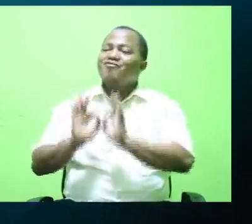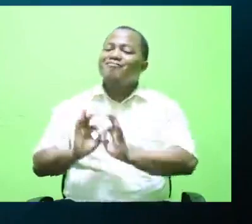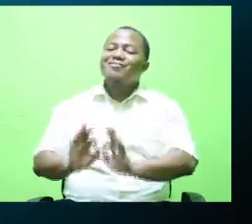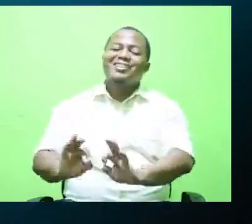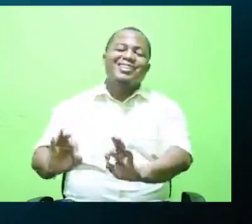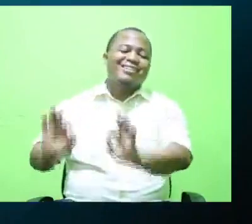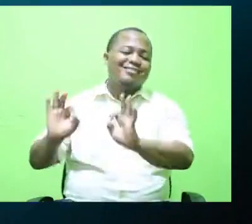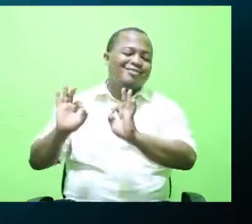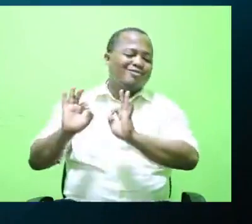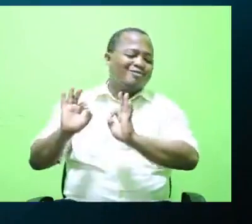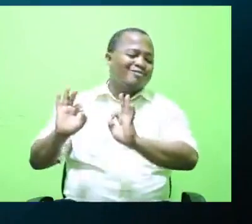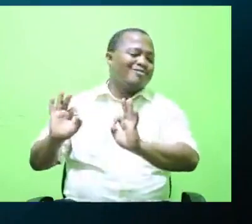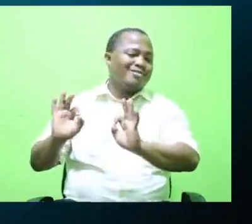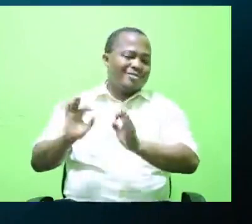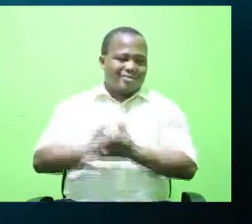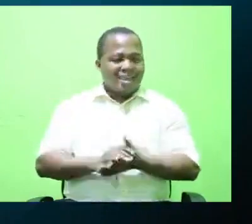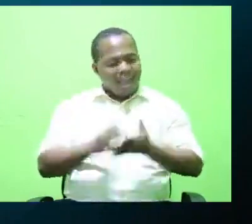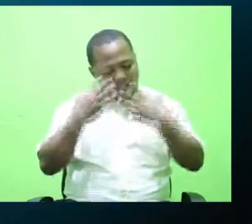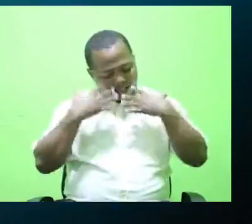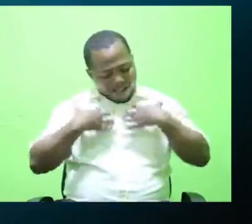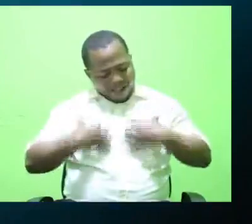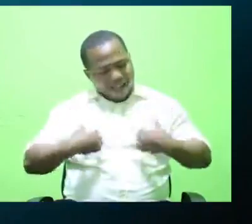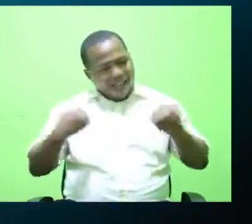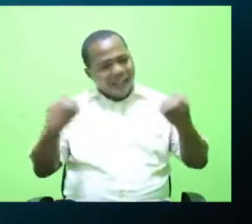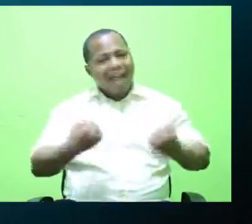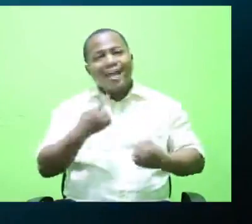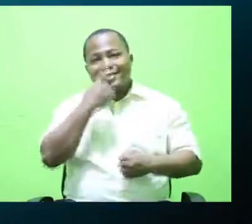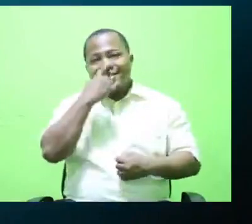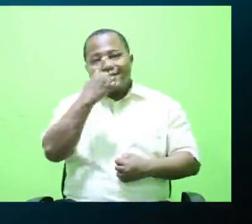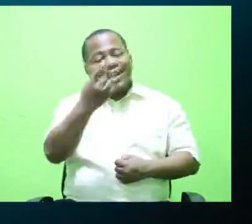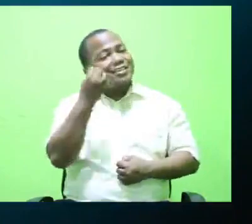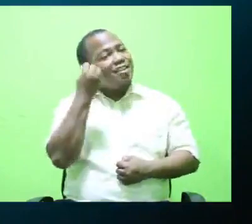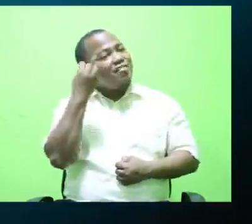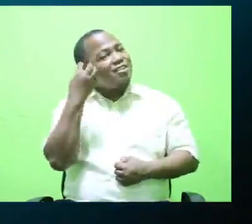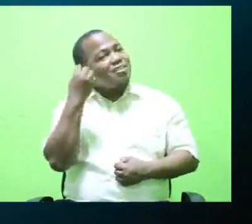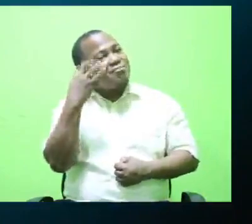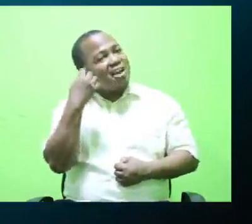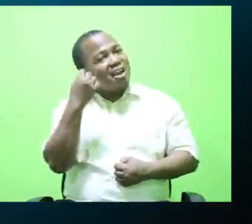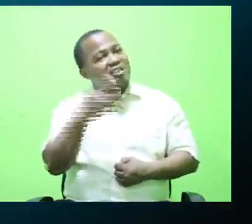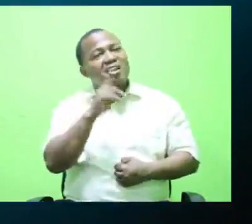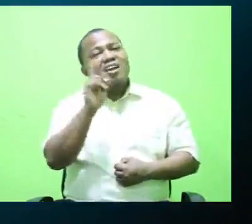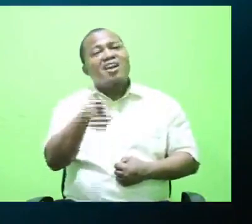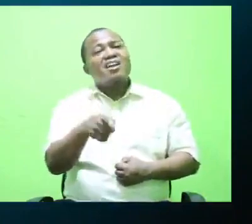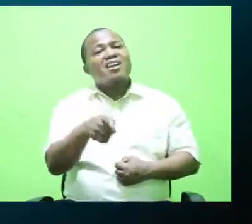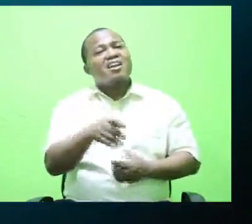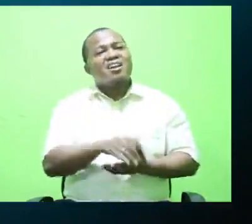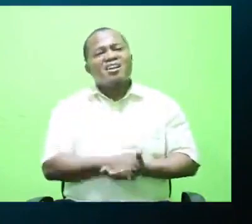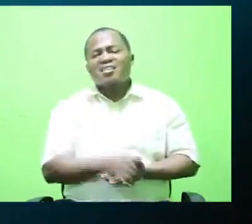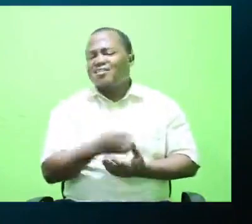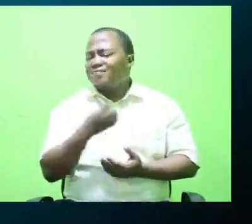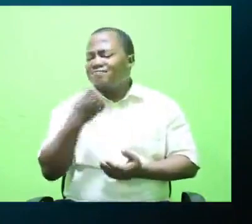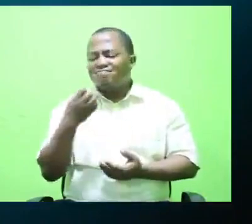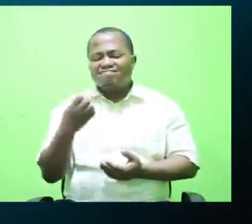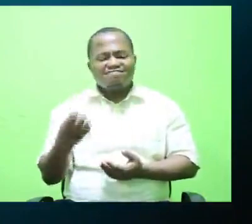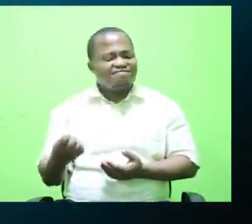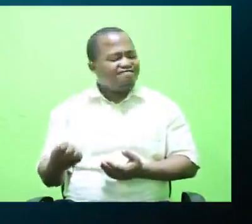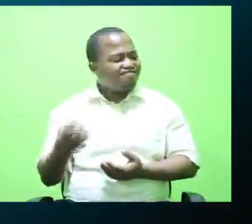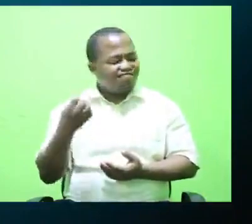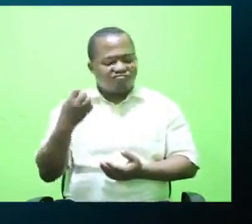Very good. The health status of the patient is very